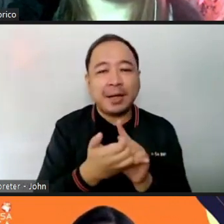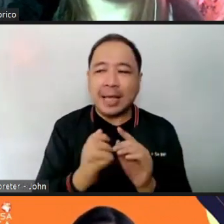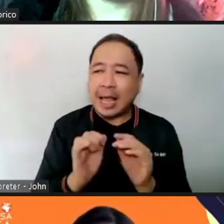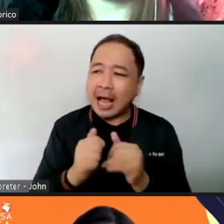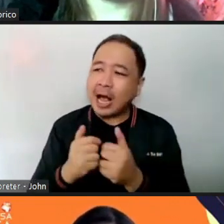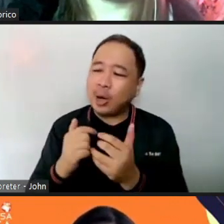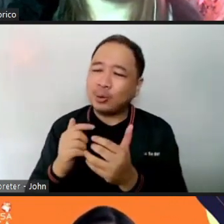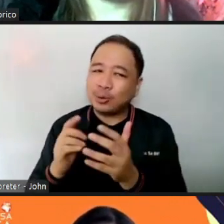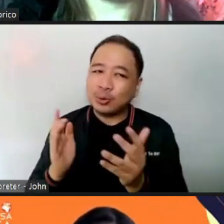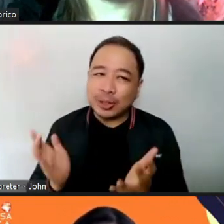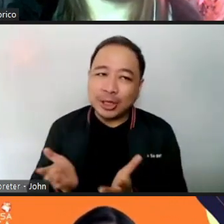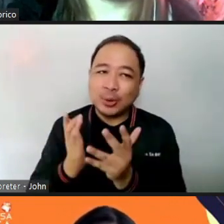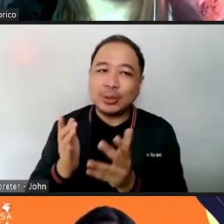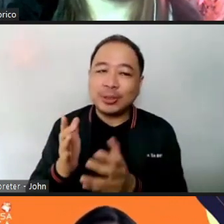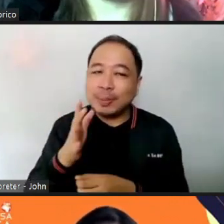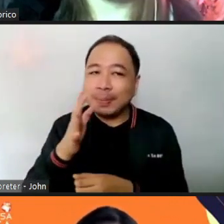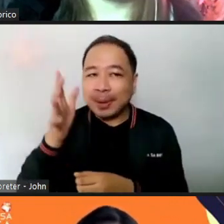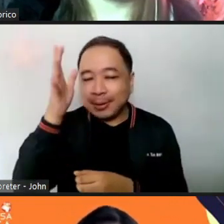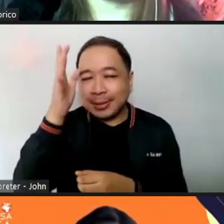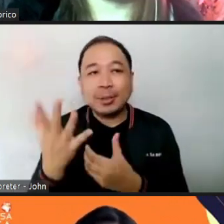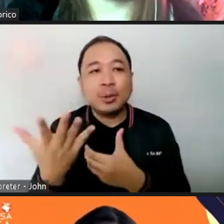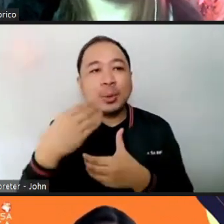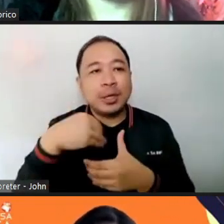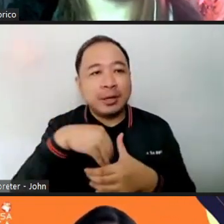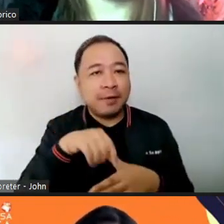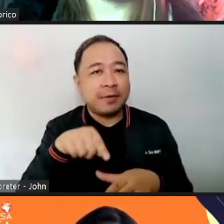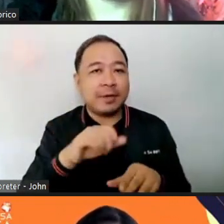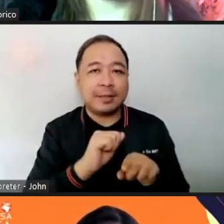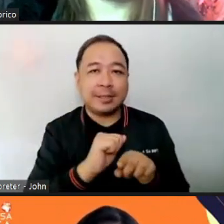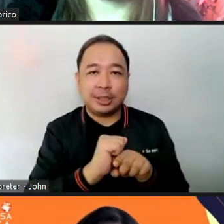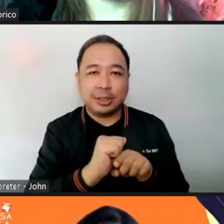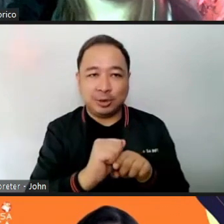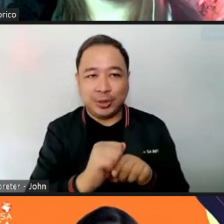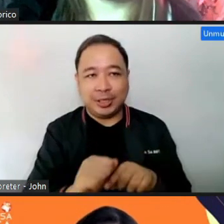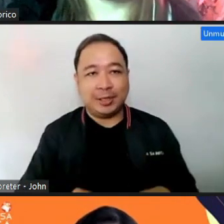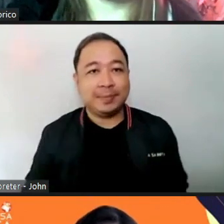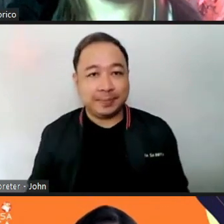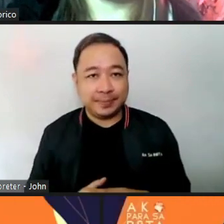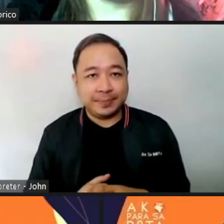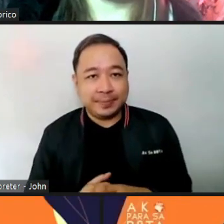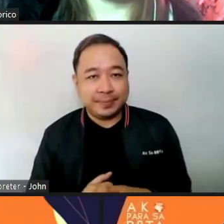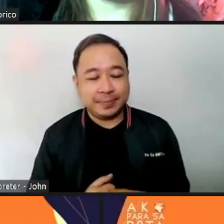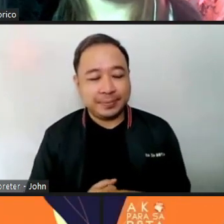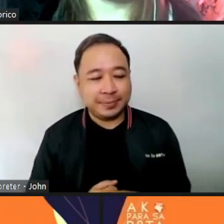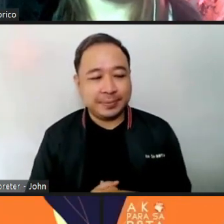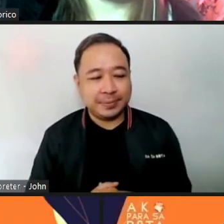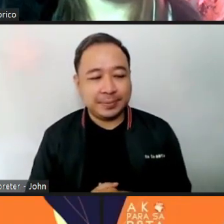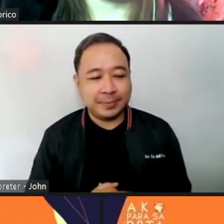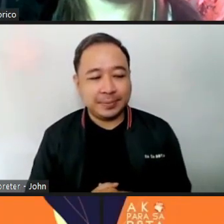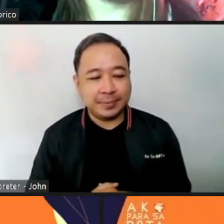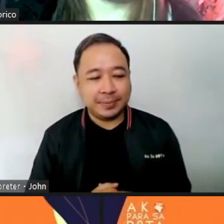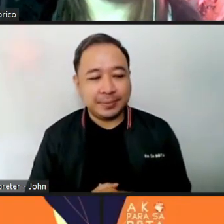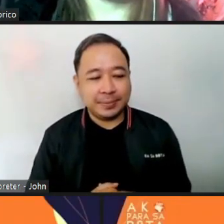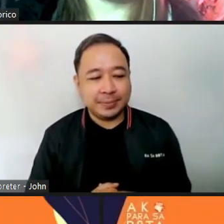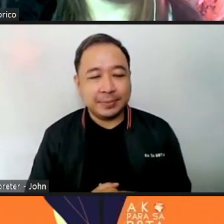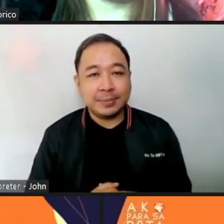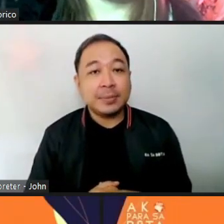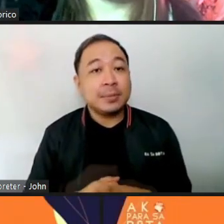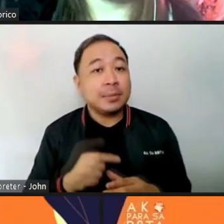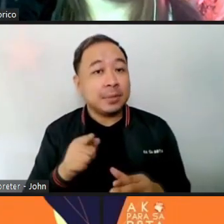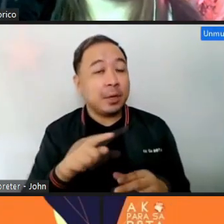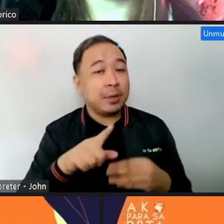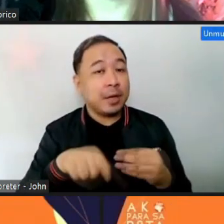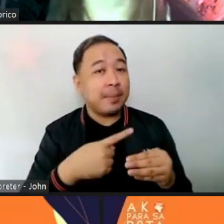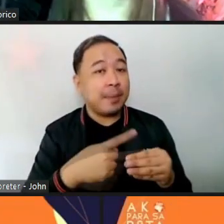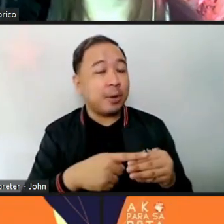na sumali sa mga trainings na ito? Okay. So, pertaining po ata siya sa capacity building